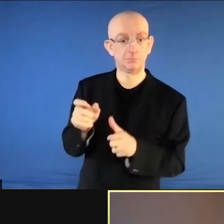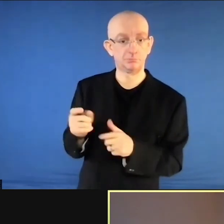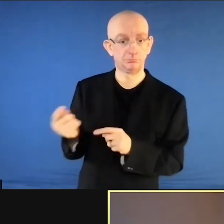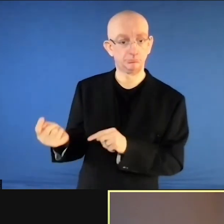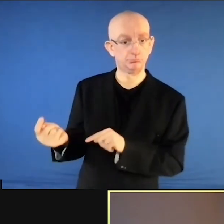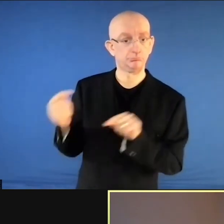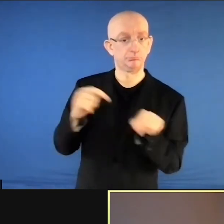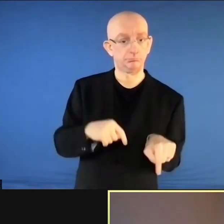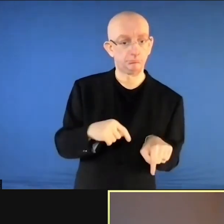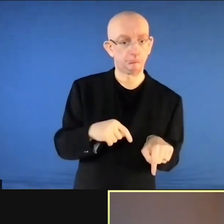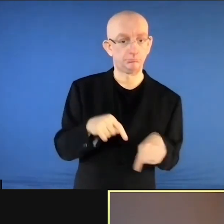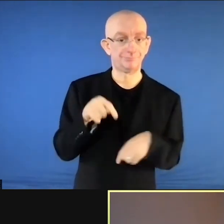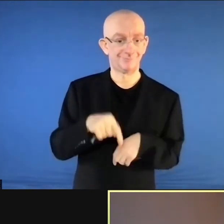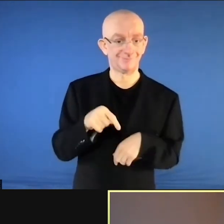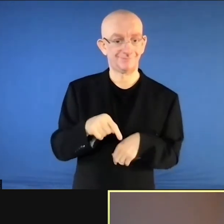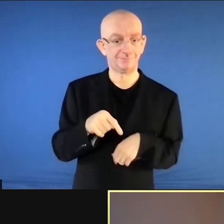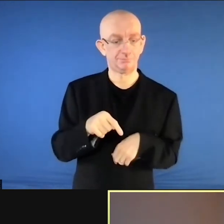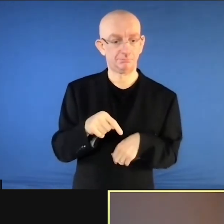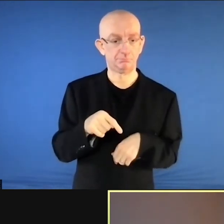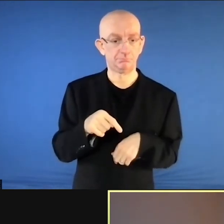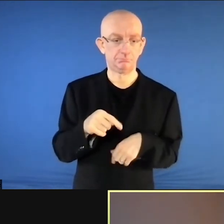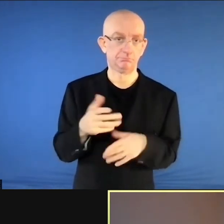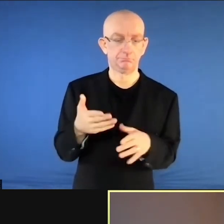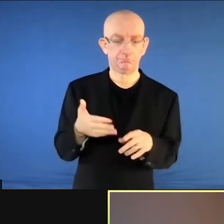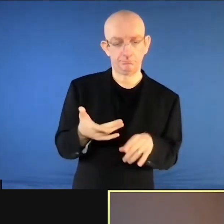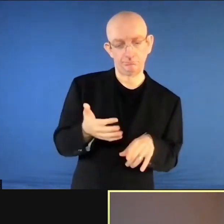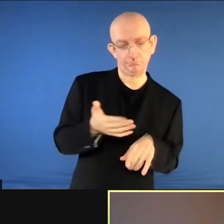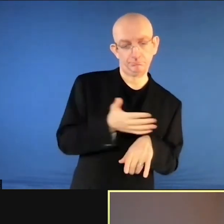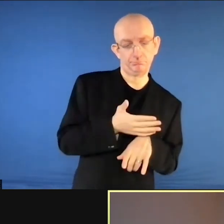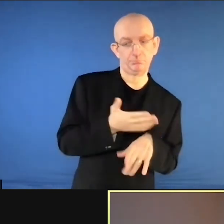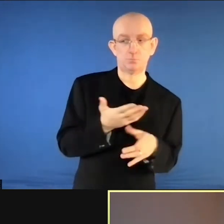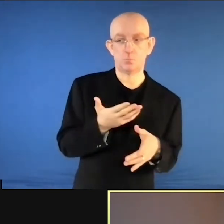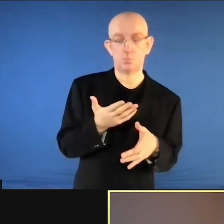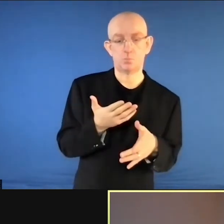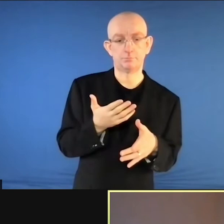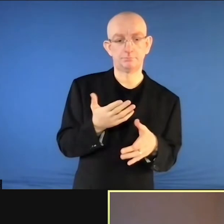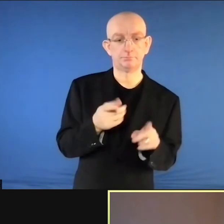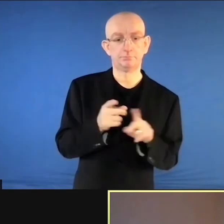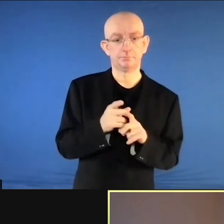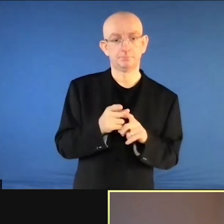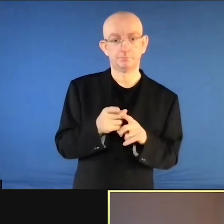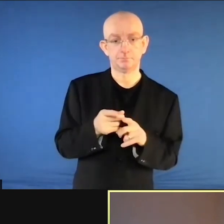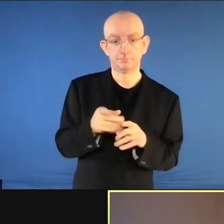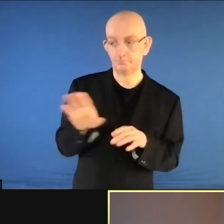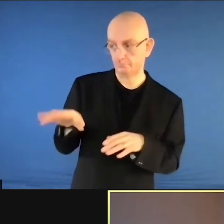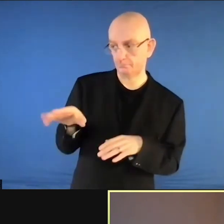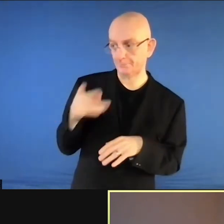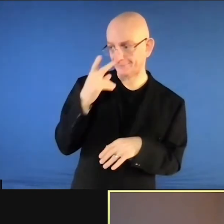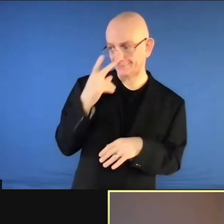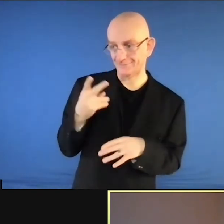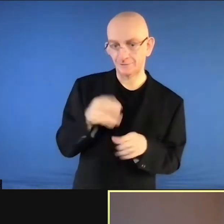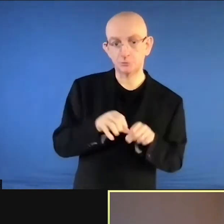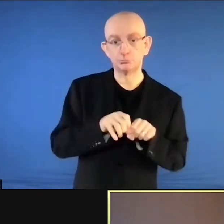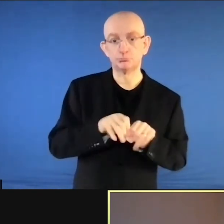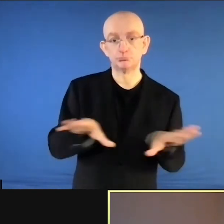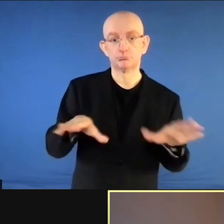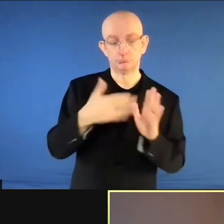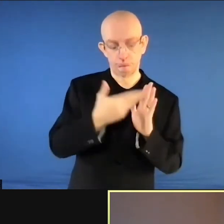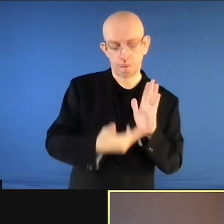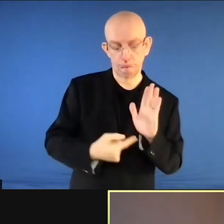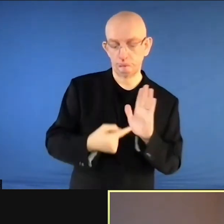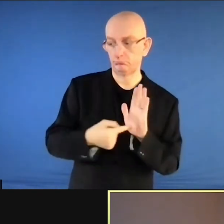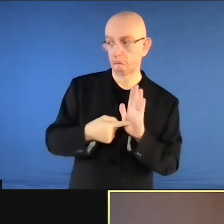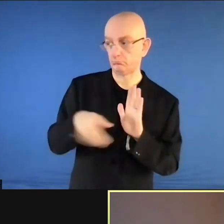exposing them to the disseminated output is important, I would take a little bit of a step back and